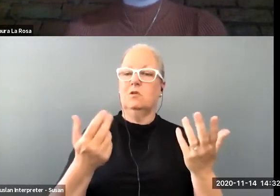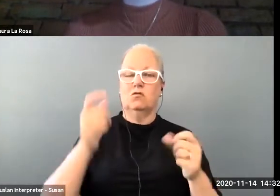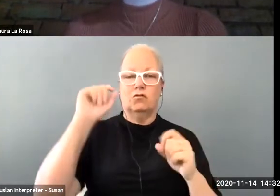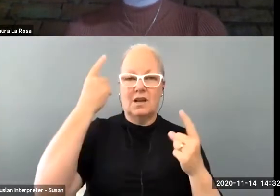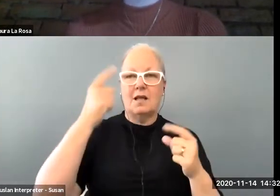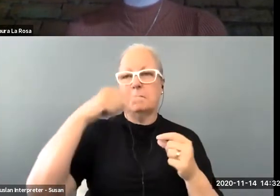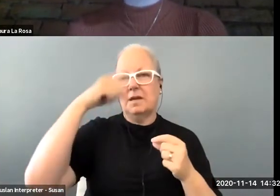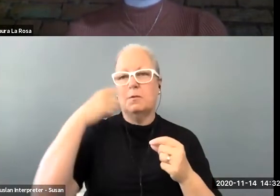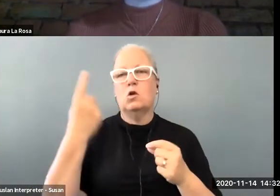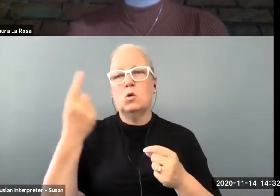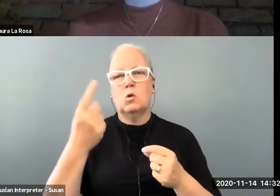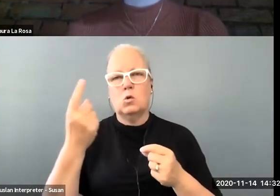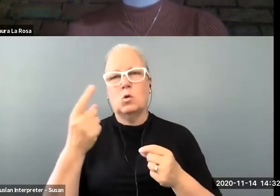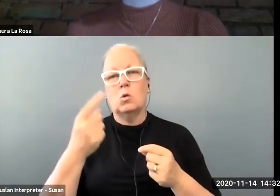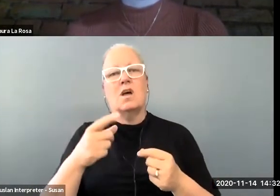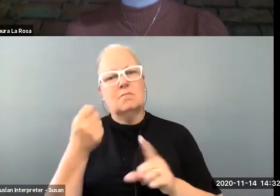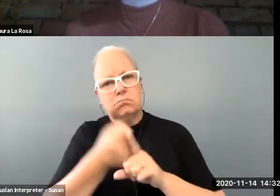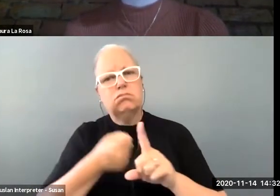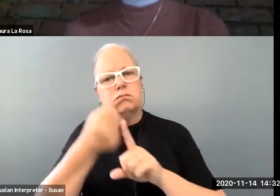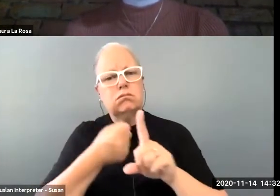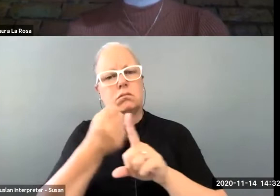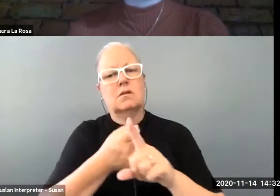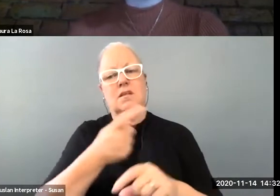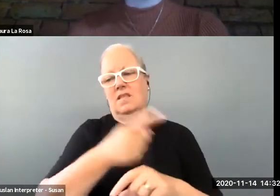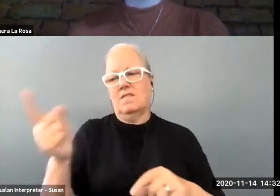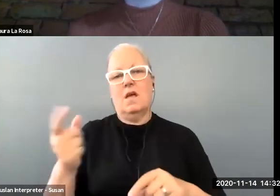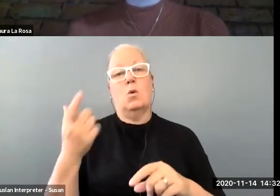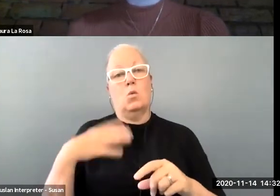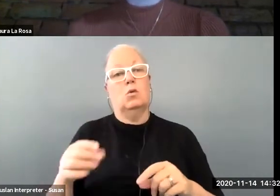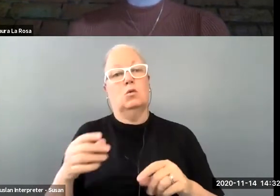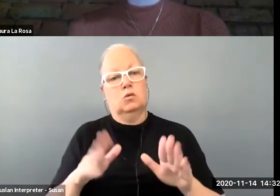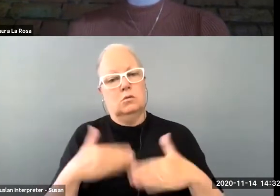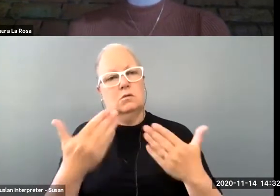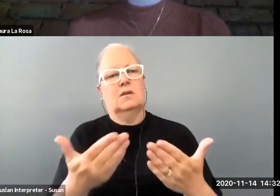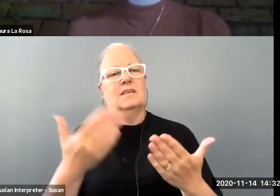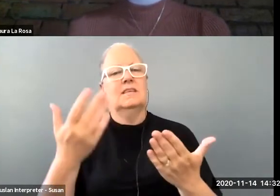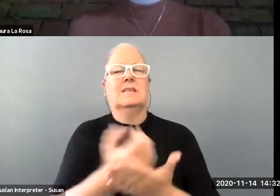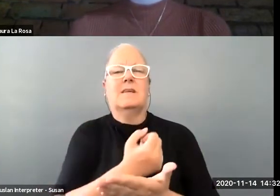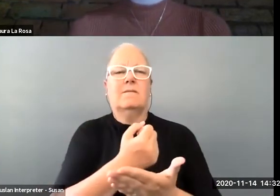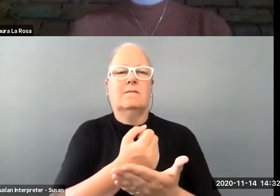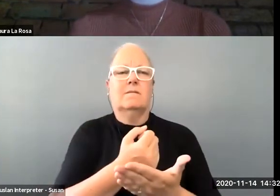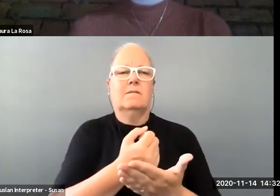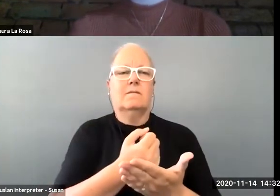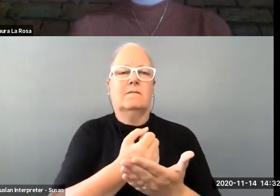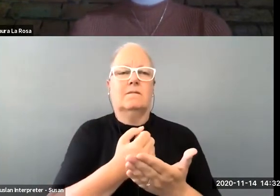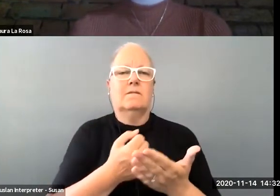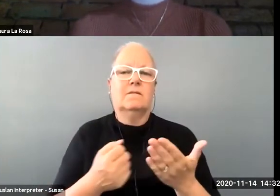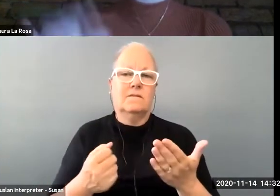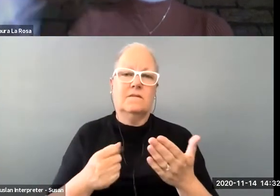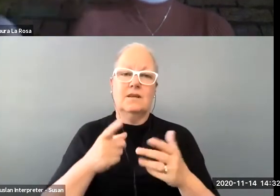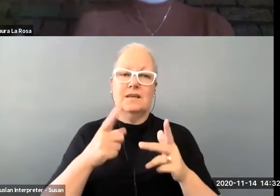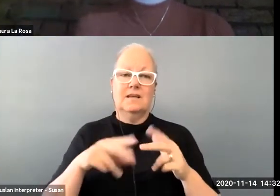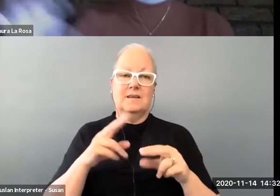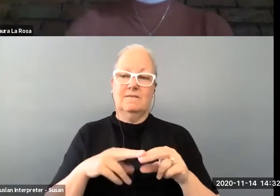the scenes, and we need to allow people to contribute in a way that's safe and realise that, you know, if